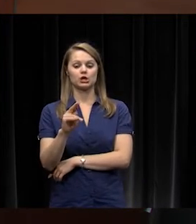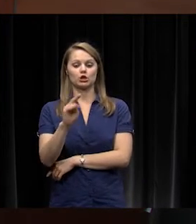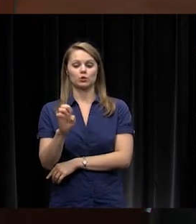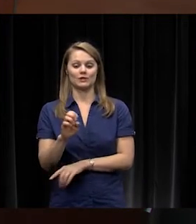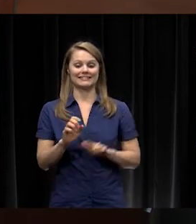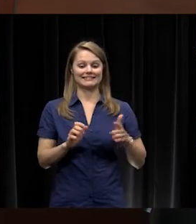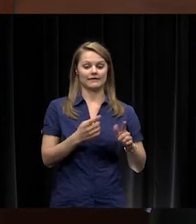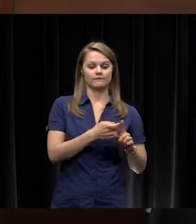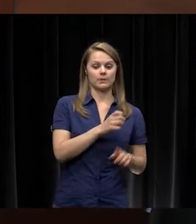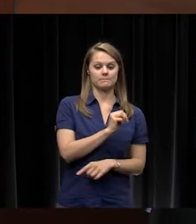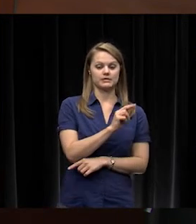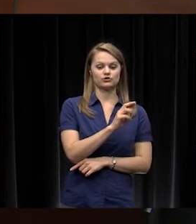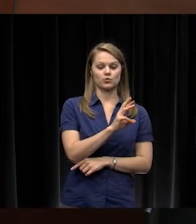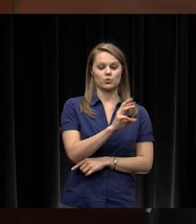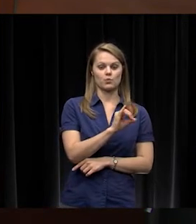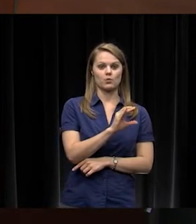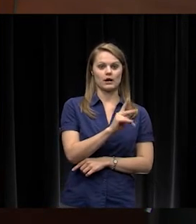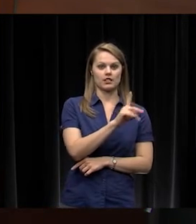Wycliffe.